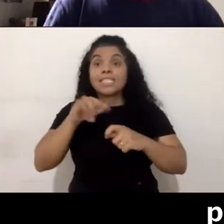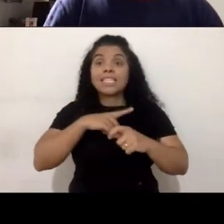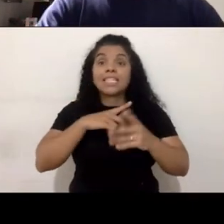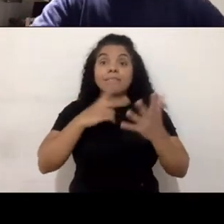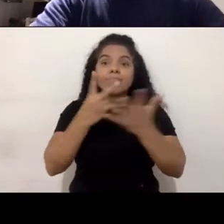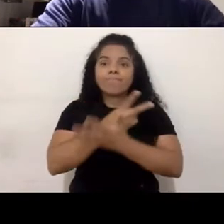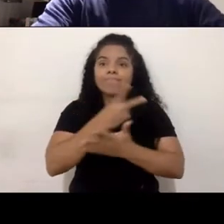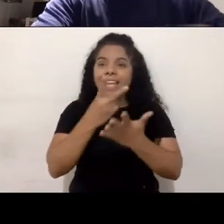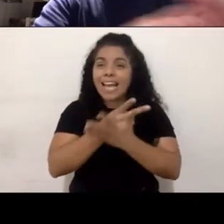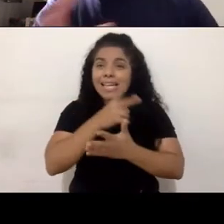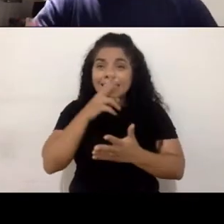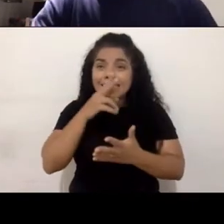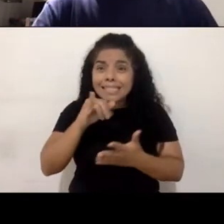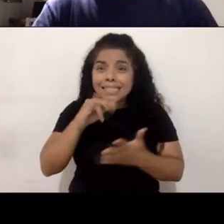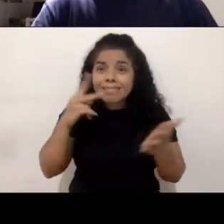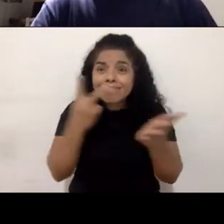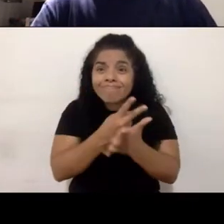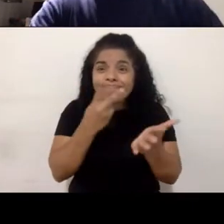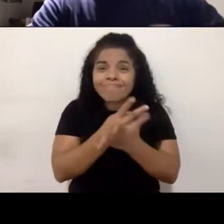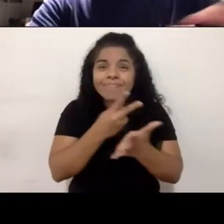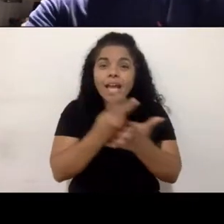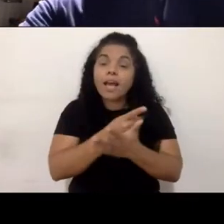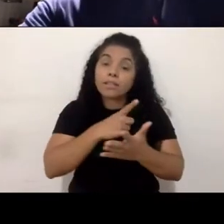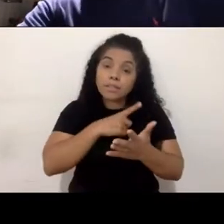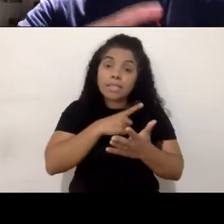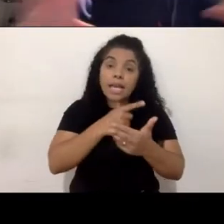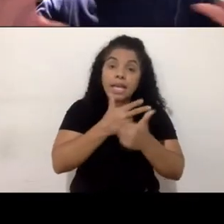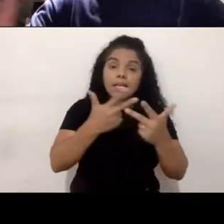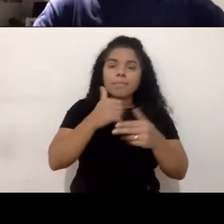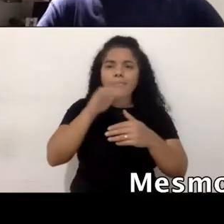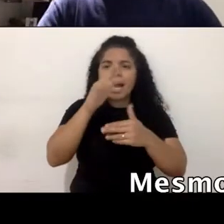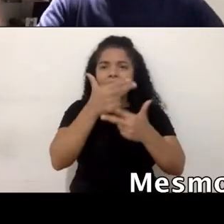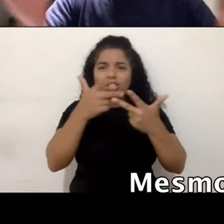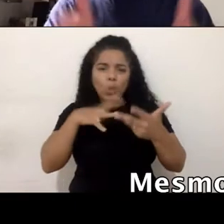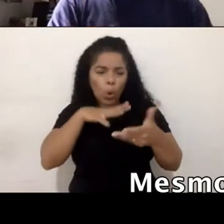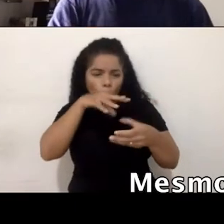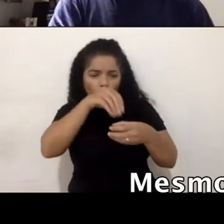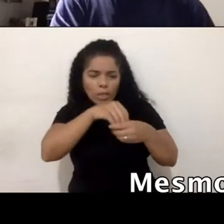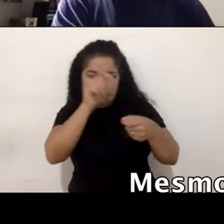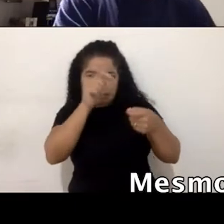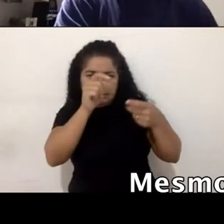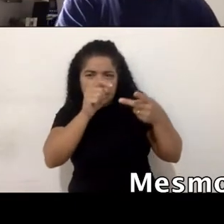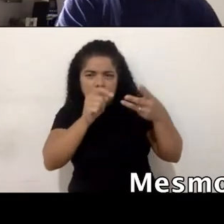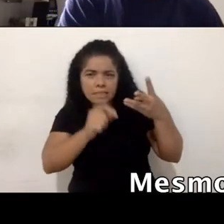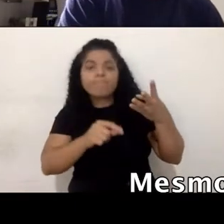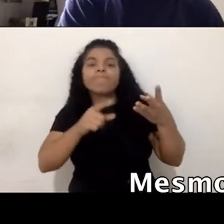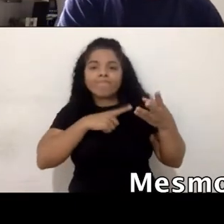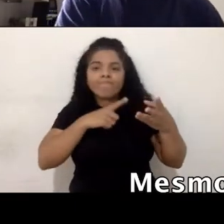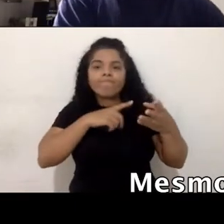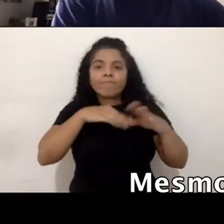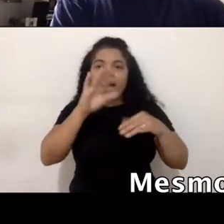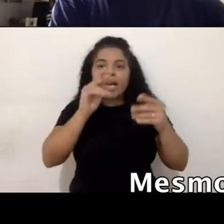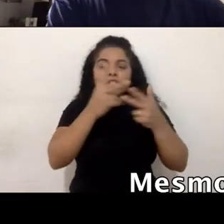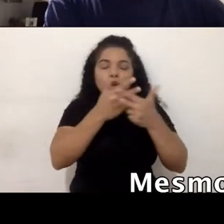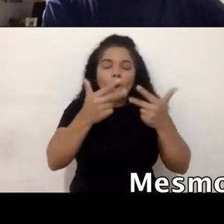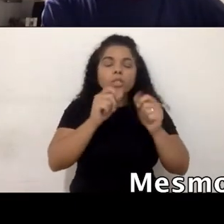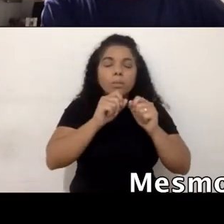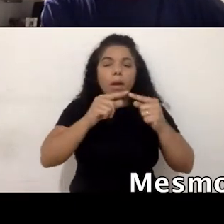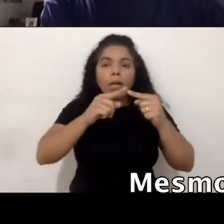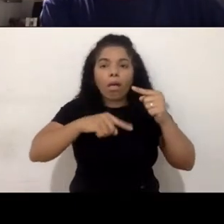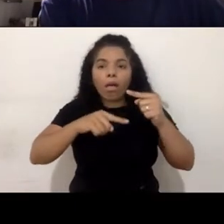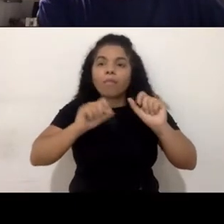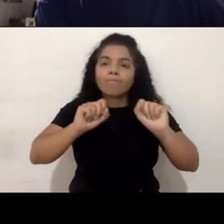it, there's a lot more things that you can break and affect. Even if you're just trying to change one little thing, you might change something that